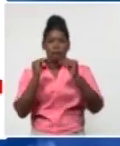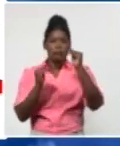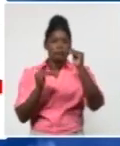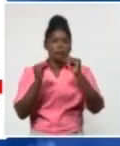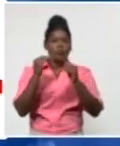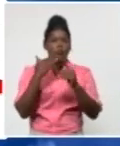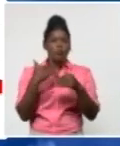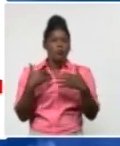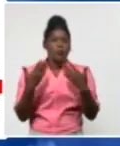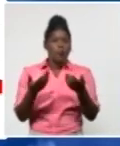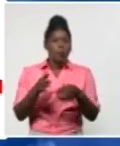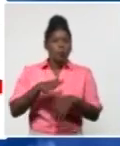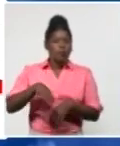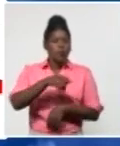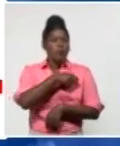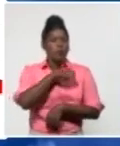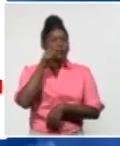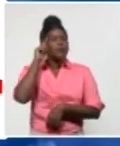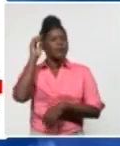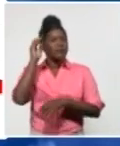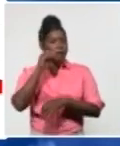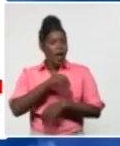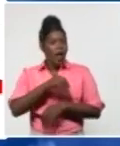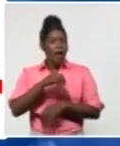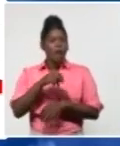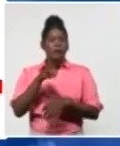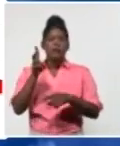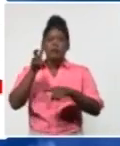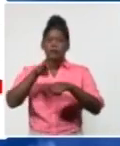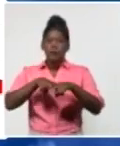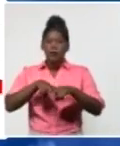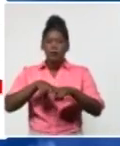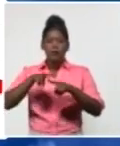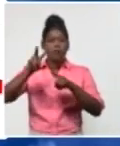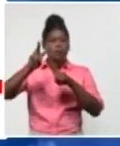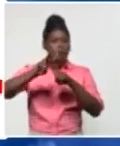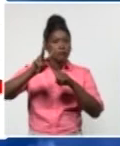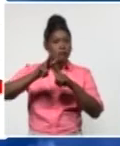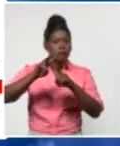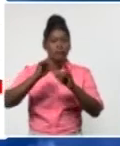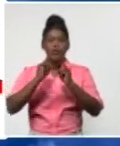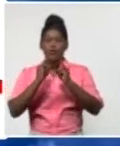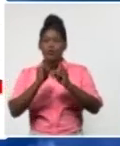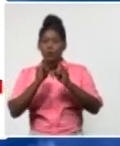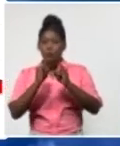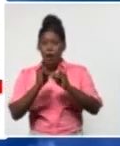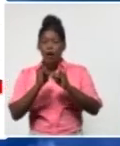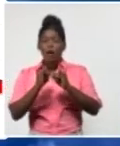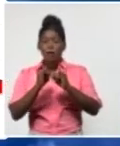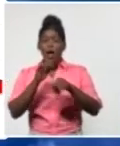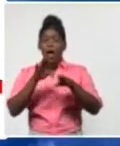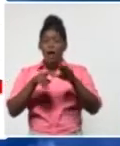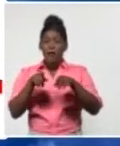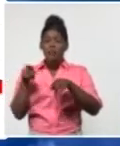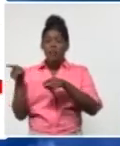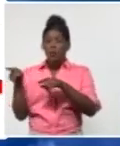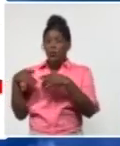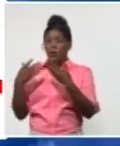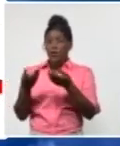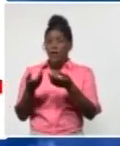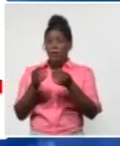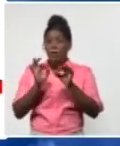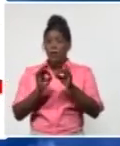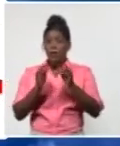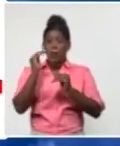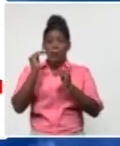our population has been aware of, that our population knows about, events that have occurred many times